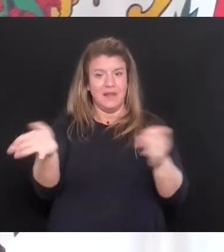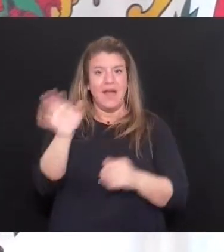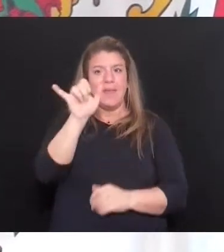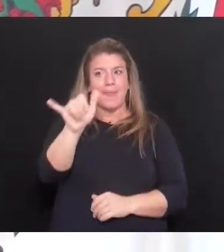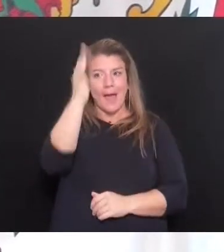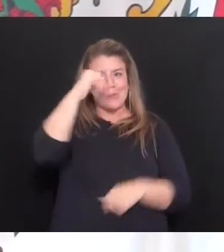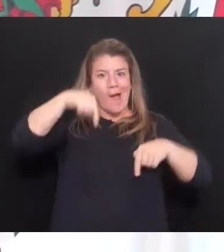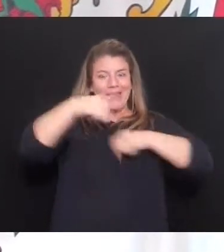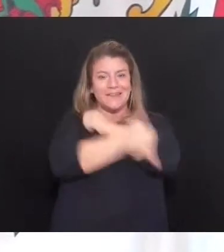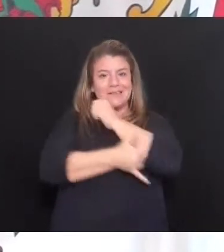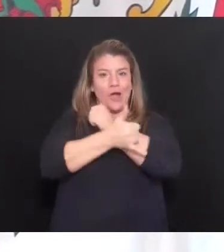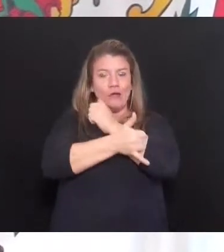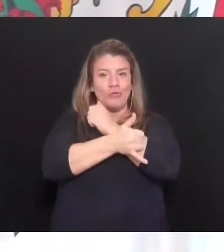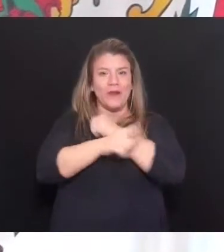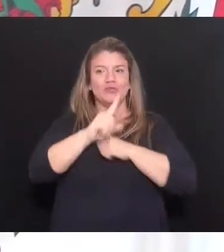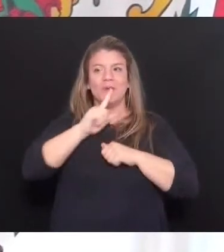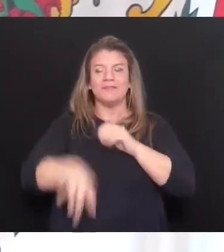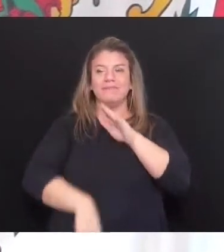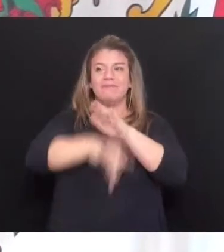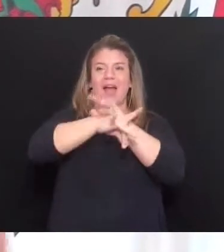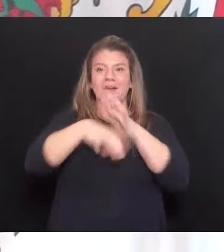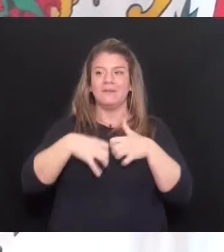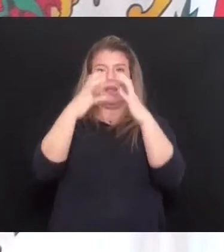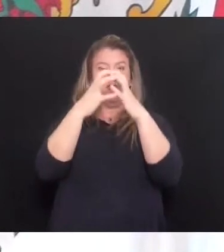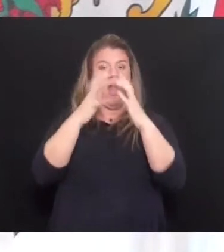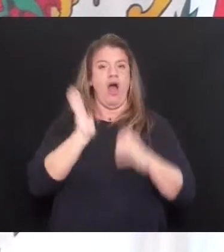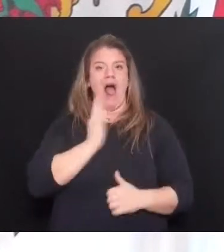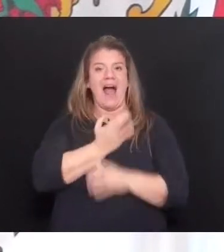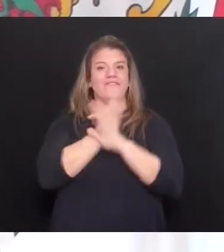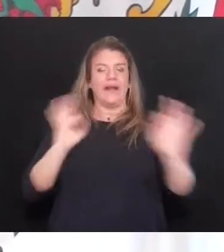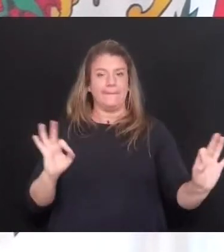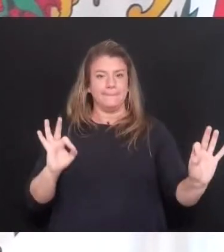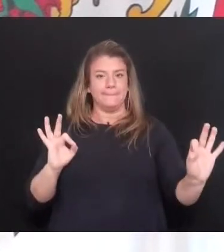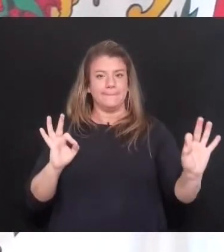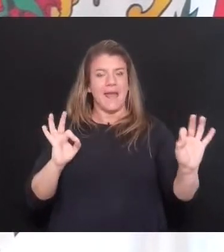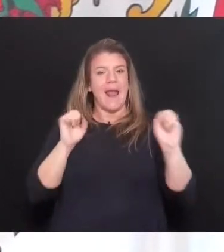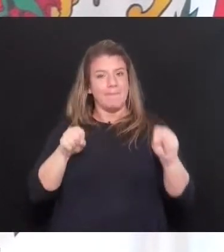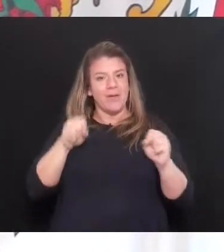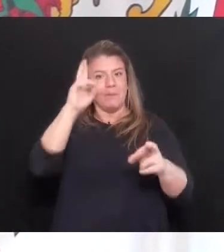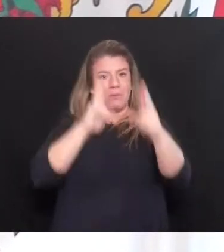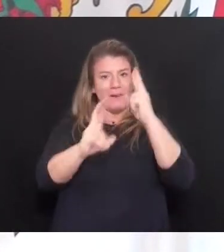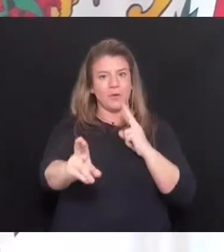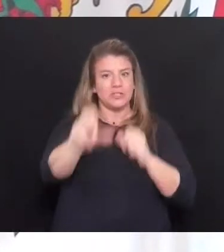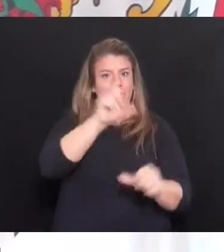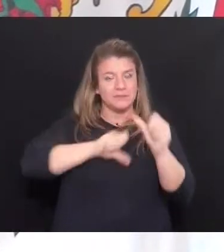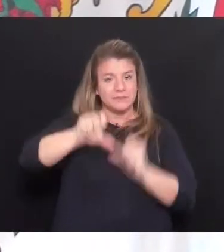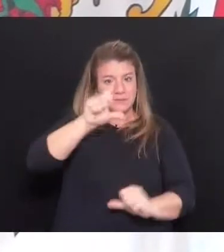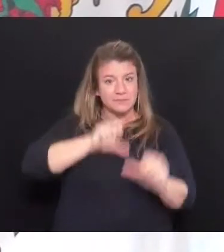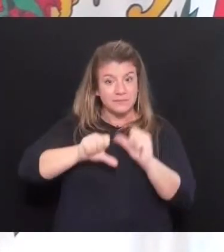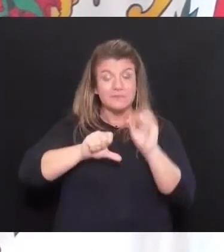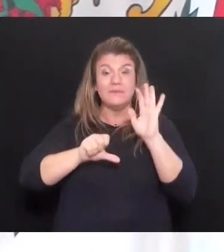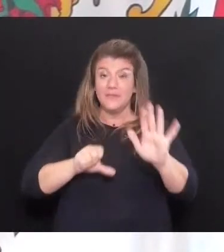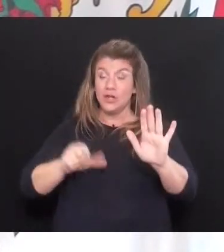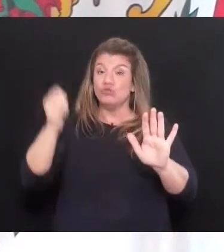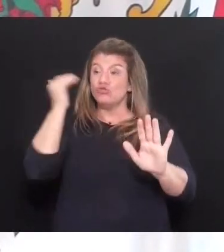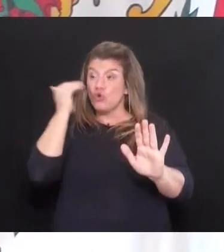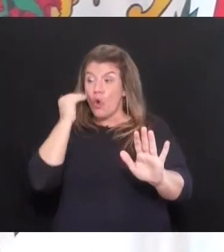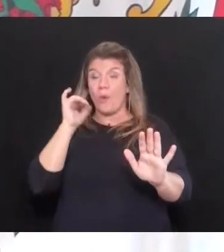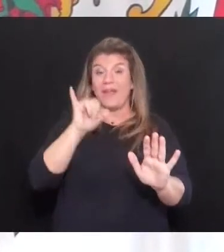upon all of our freedoms and everything. We want to be respectful. Now, with that, all I would say is just